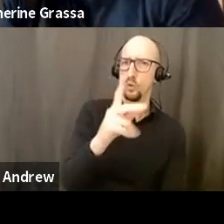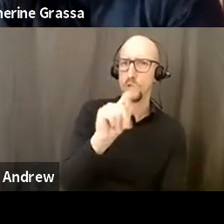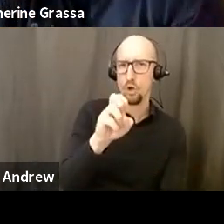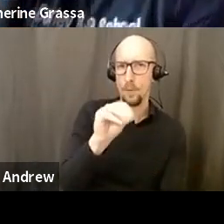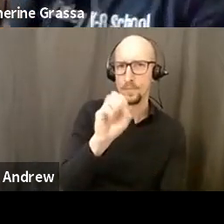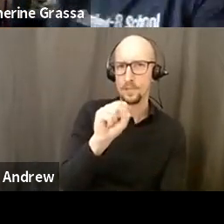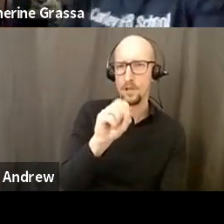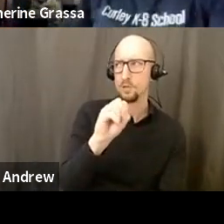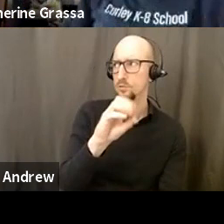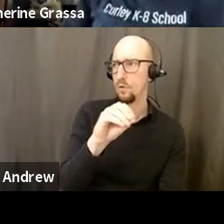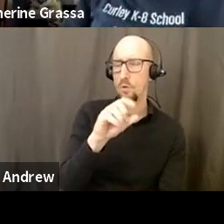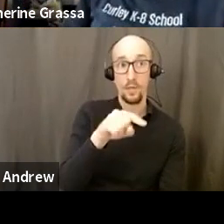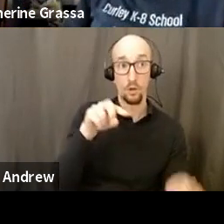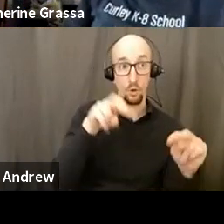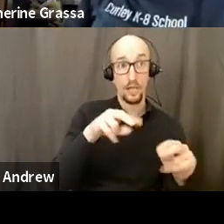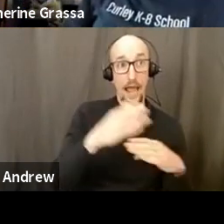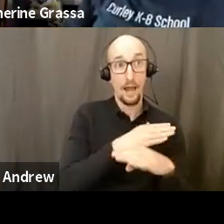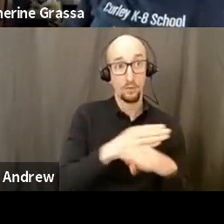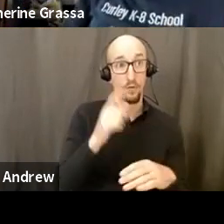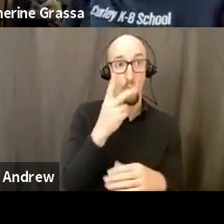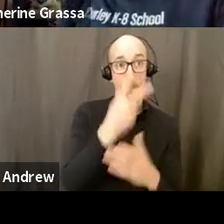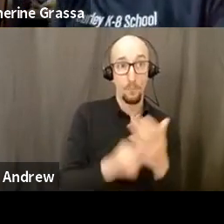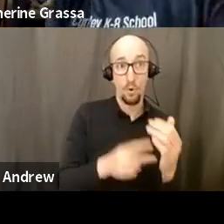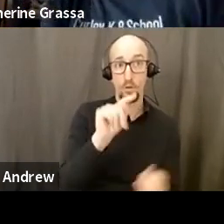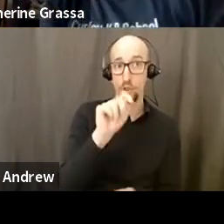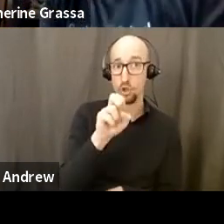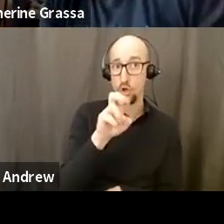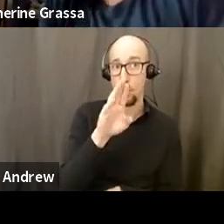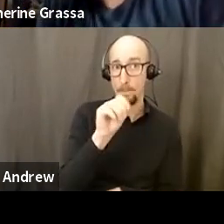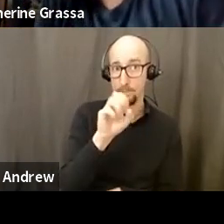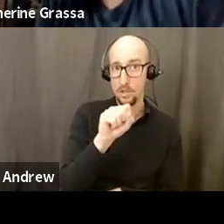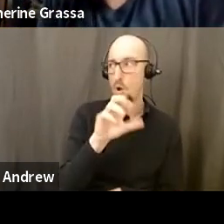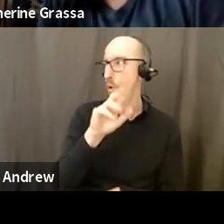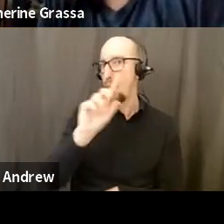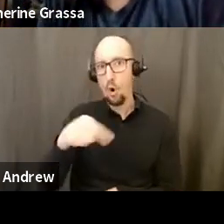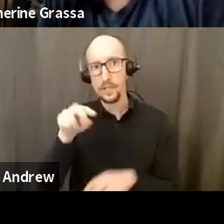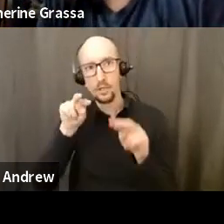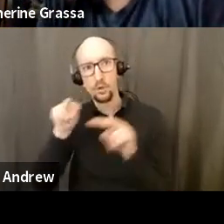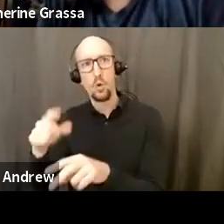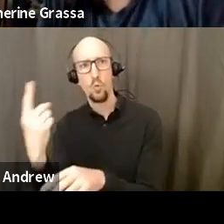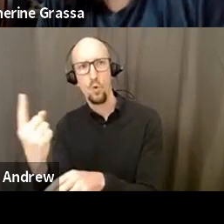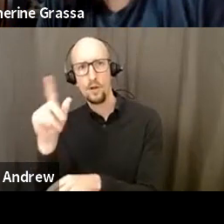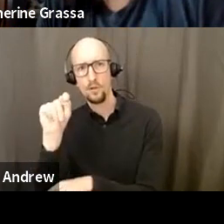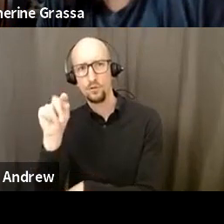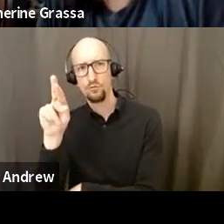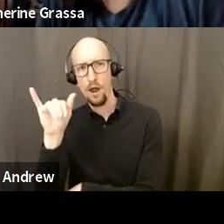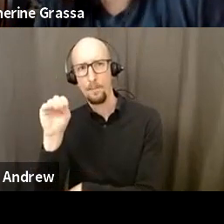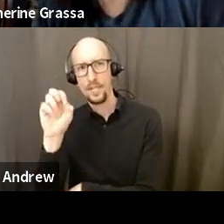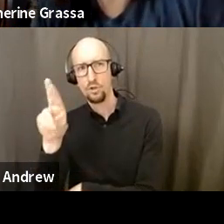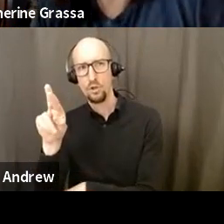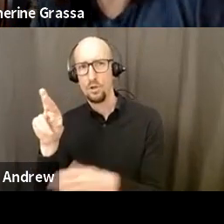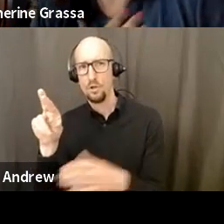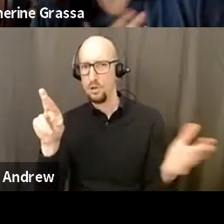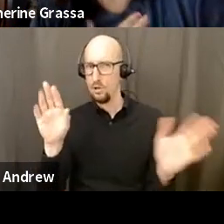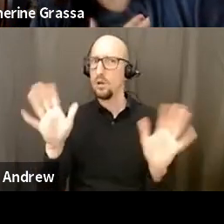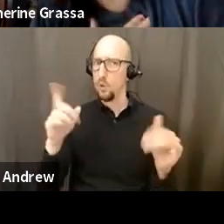2, or the singular trimester term? I think we just need to be clear, since we're